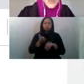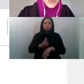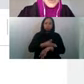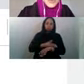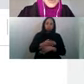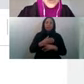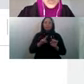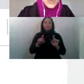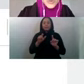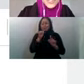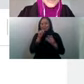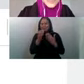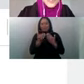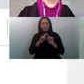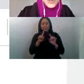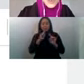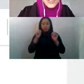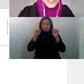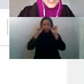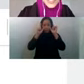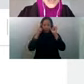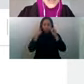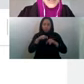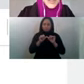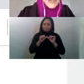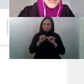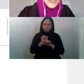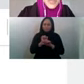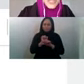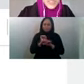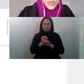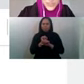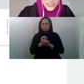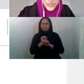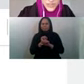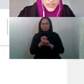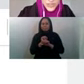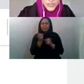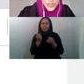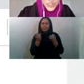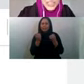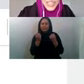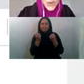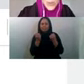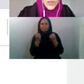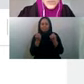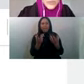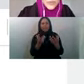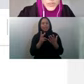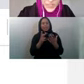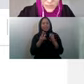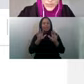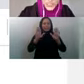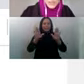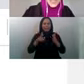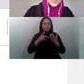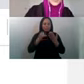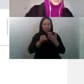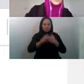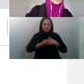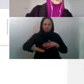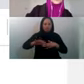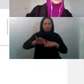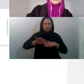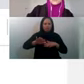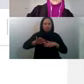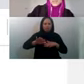but what was so incredible what kept us going was the amount of amazing projects all across the board. And one of our first viral campaigns was